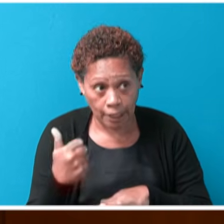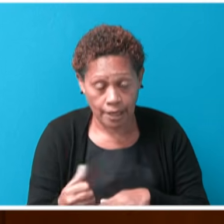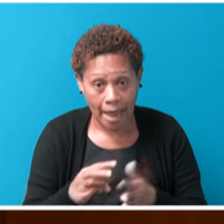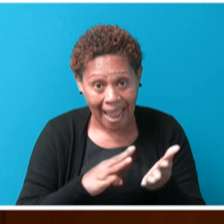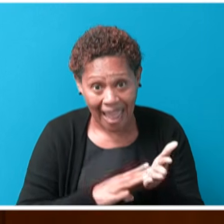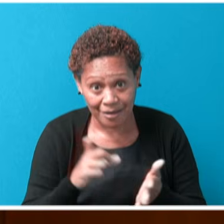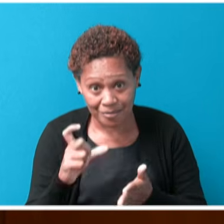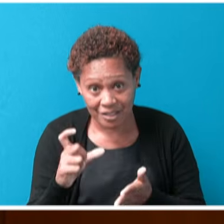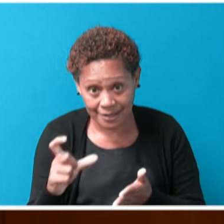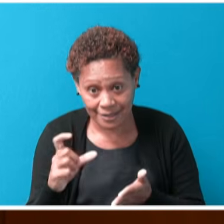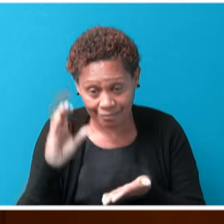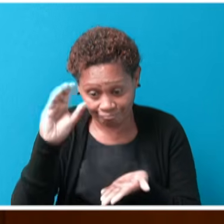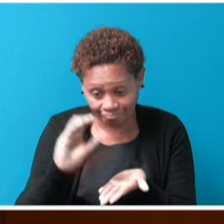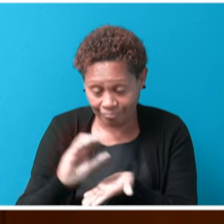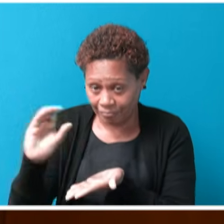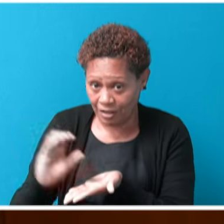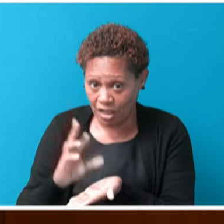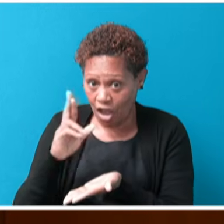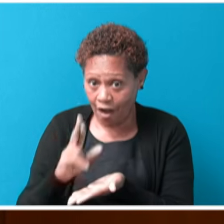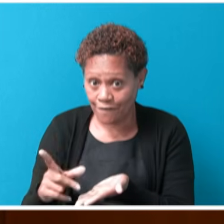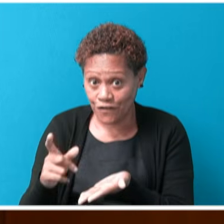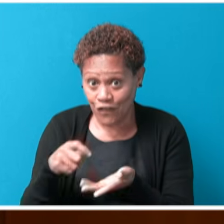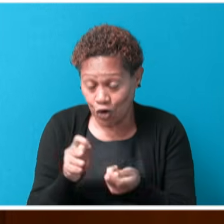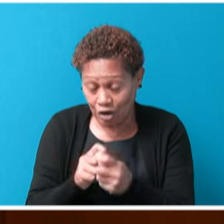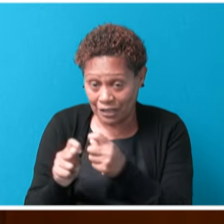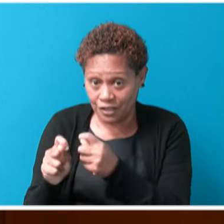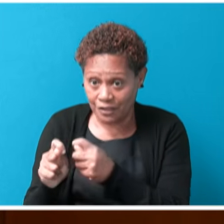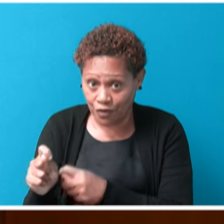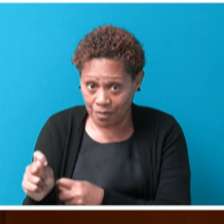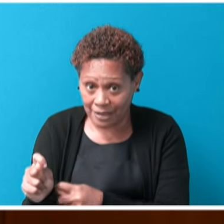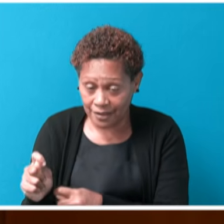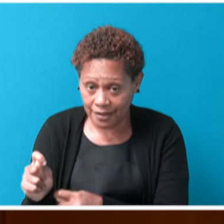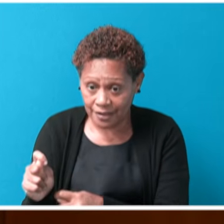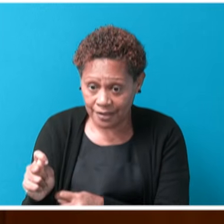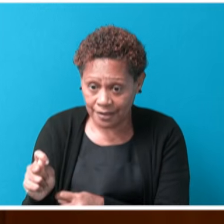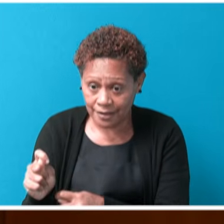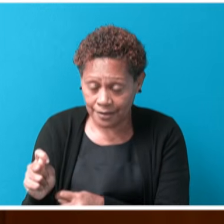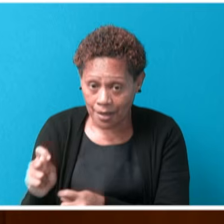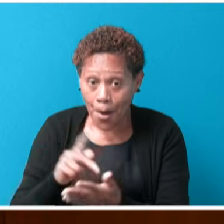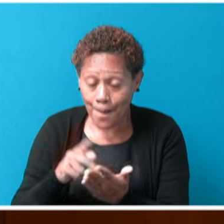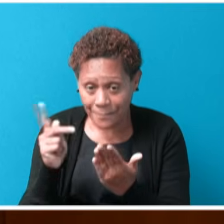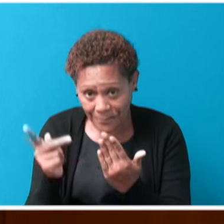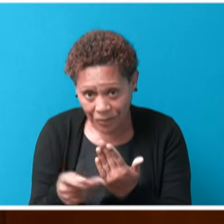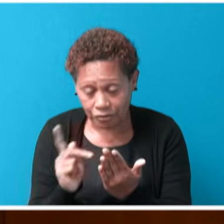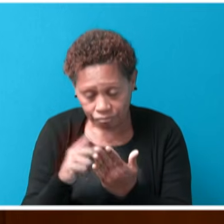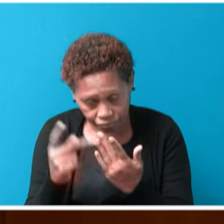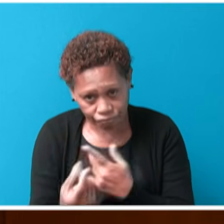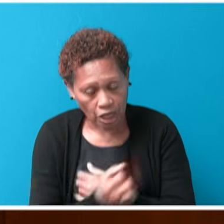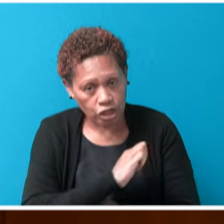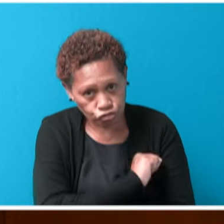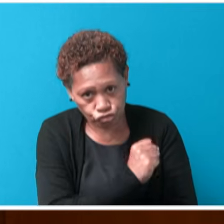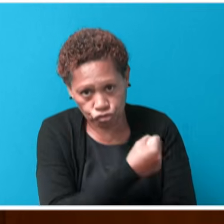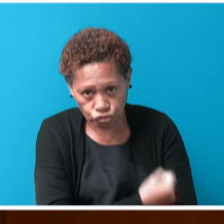grant for transformational investments and mega projects aimed at strengthening Fiji's economic